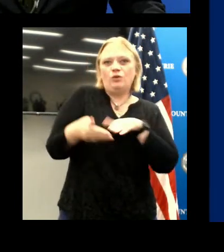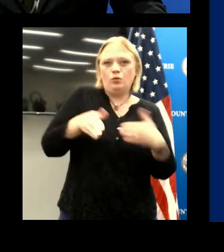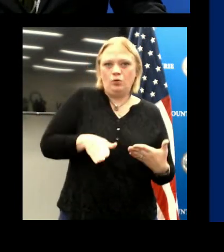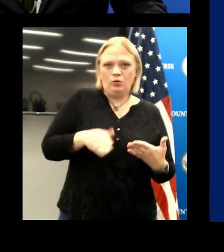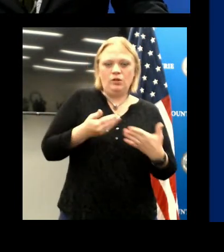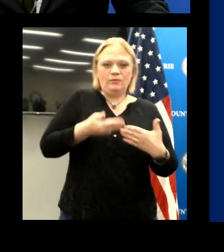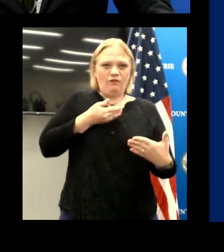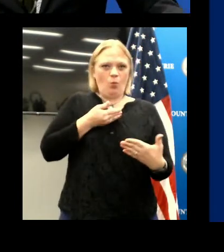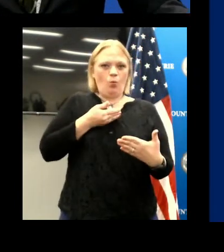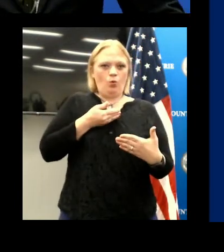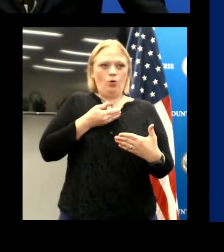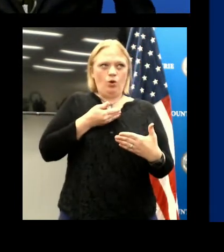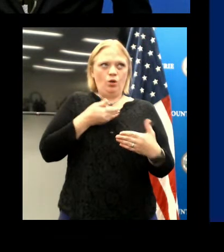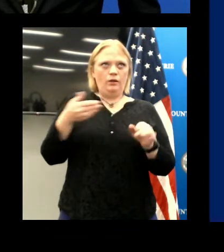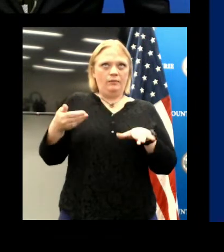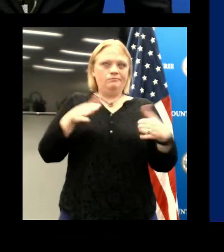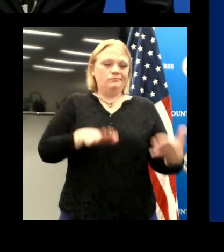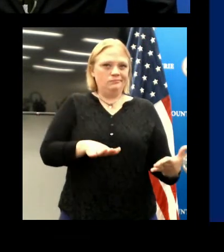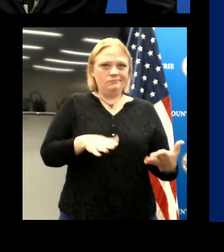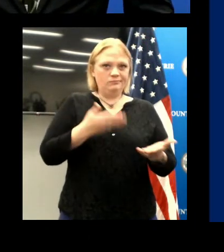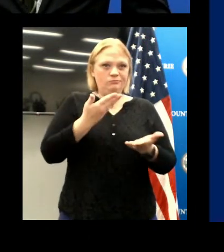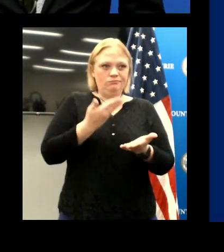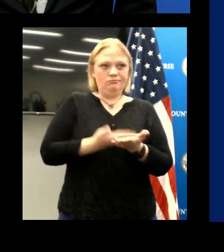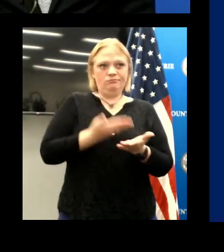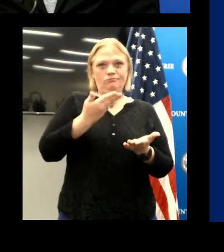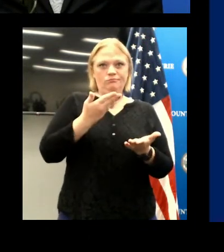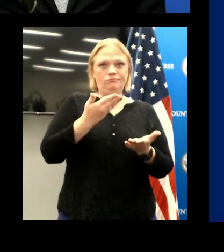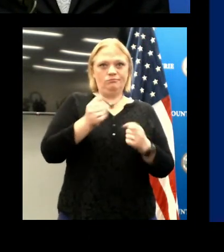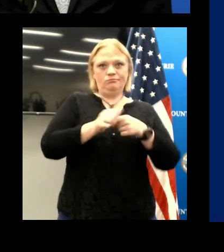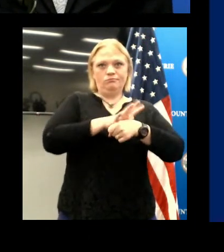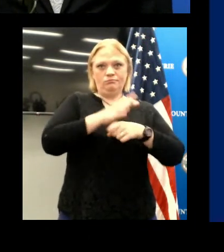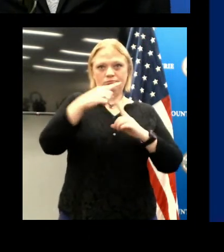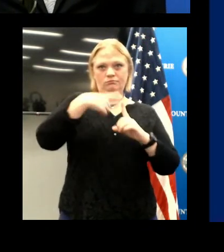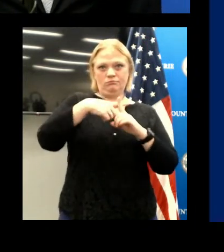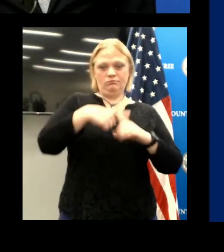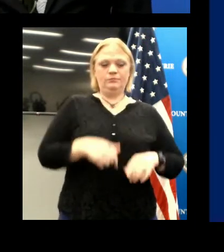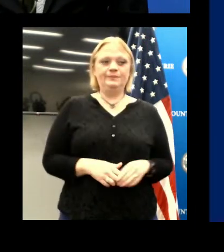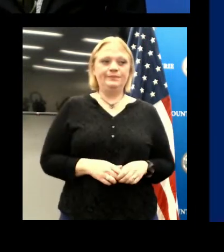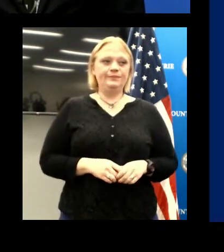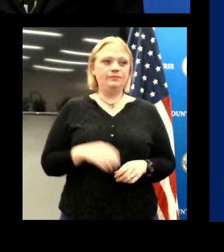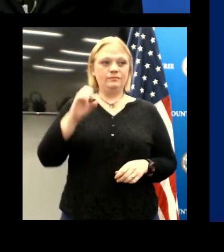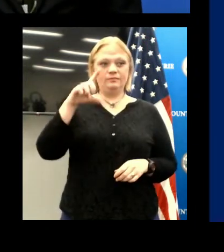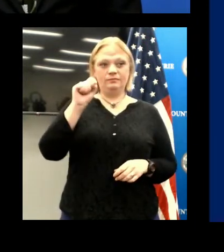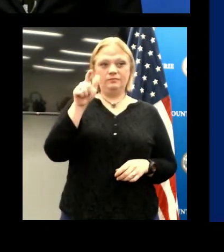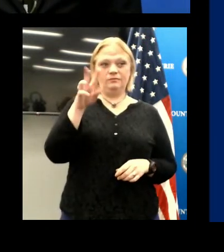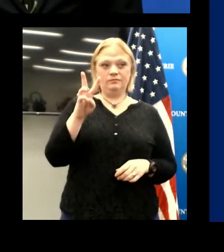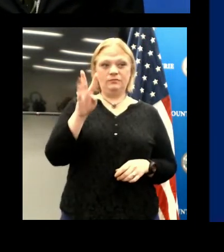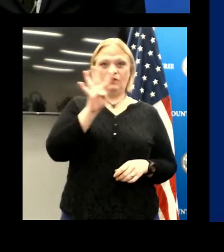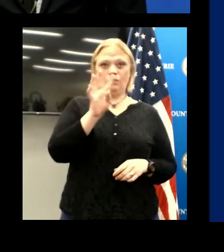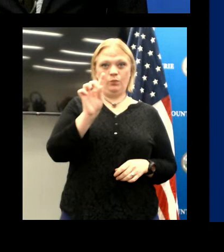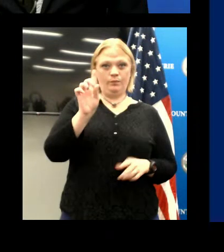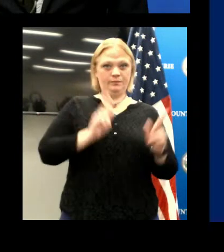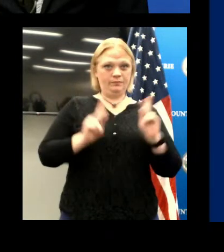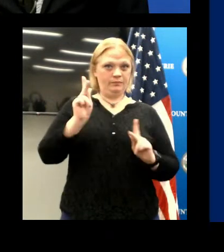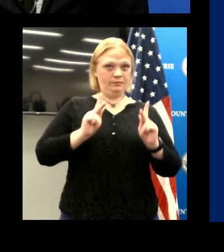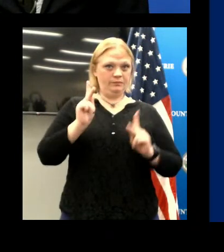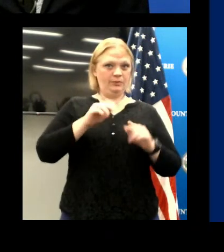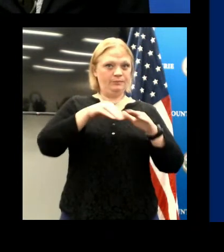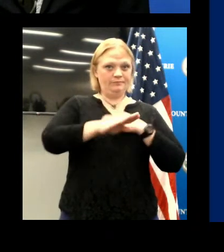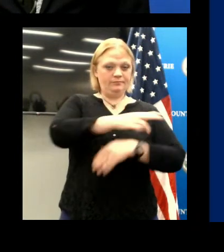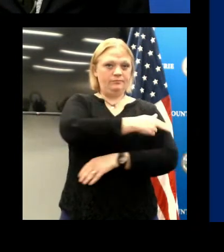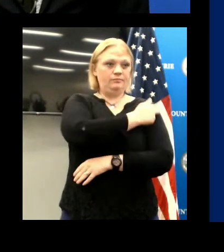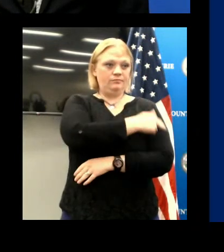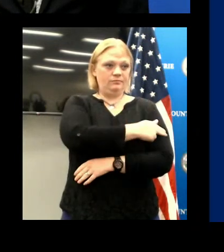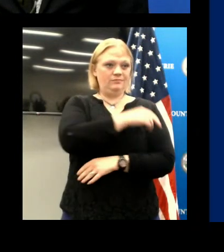before they had died and proved that they had COVID-19. On October 26th, there were 41 individuals admitted to Erie